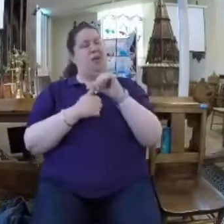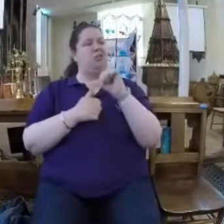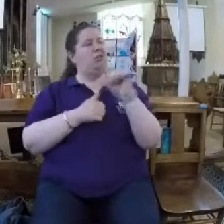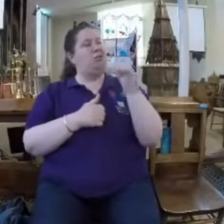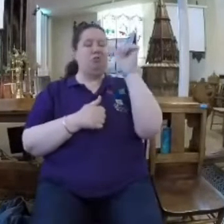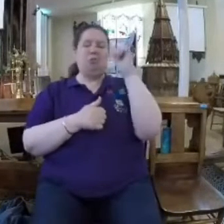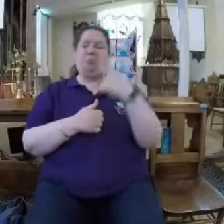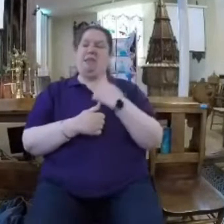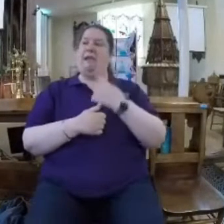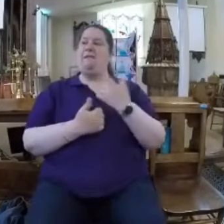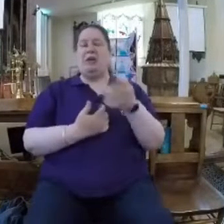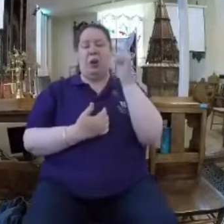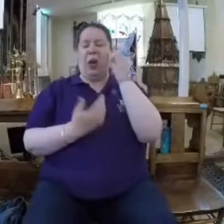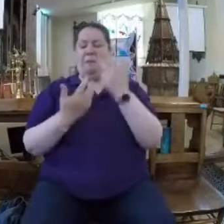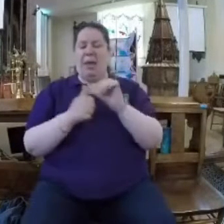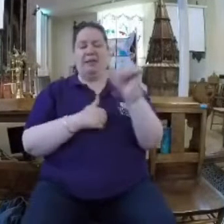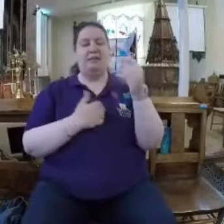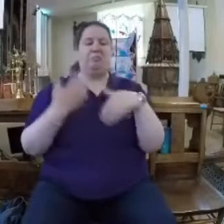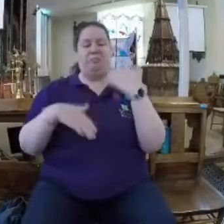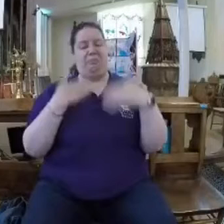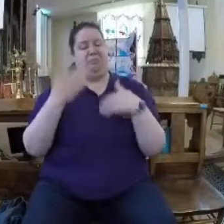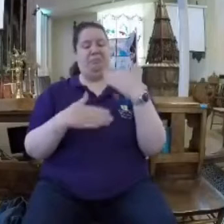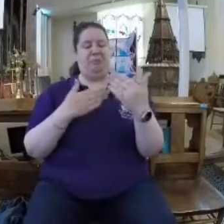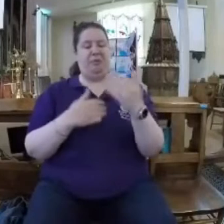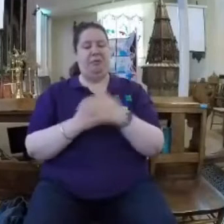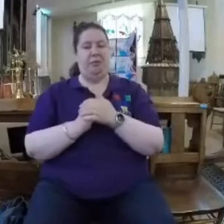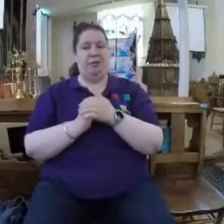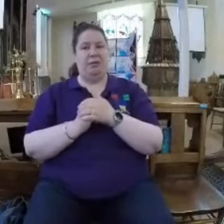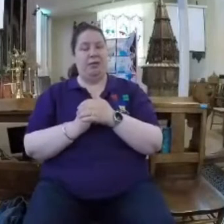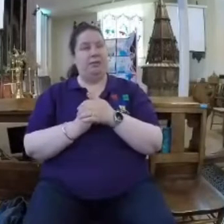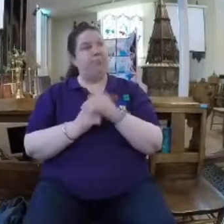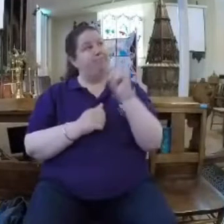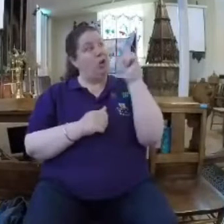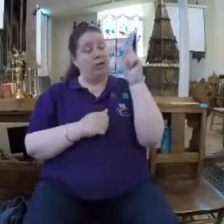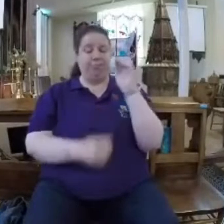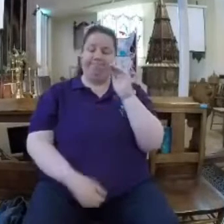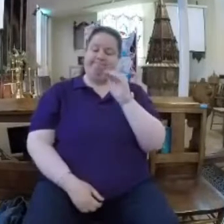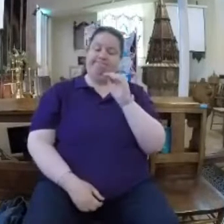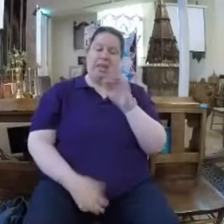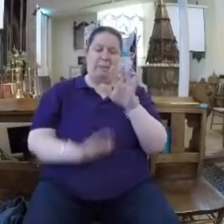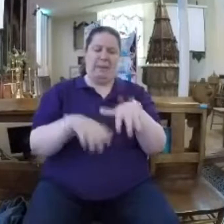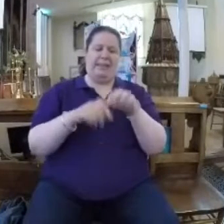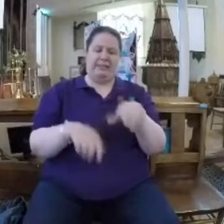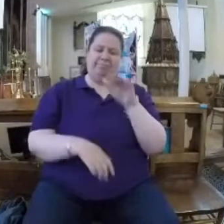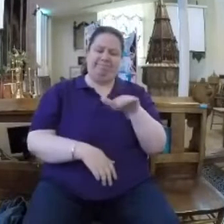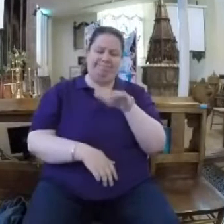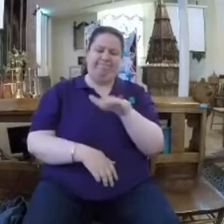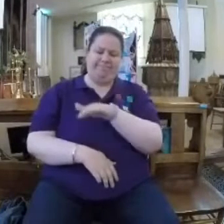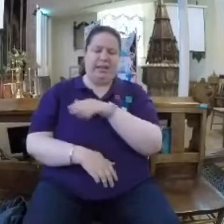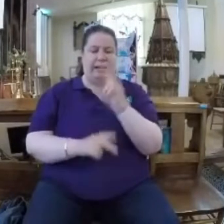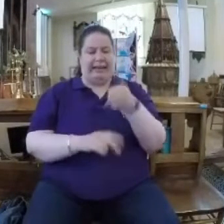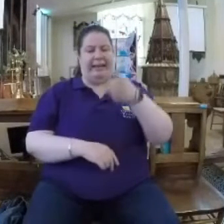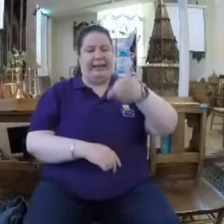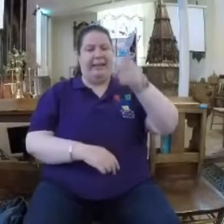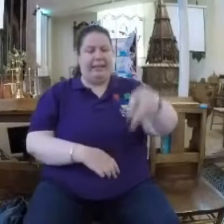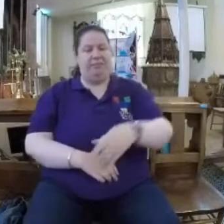their own power, the way that they want to do it. And God keeps reinstating that blessing. He keeps blessing them